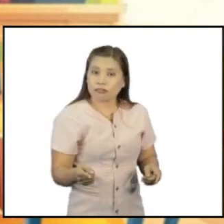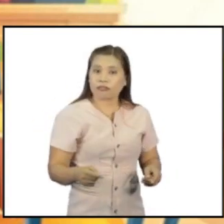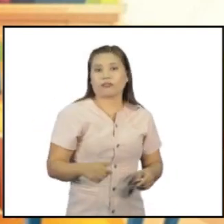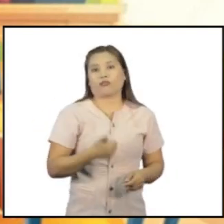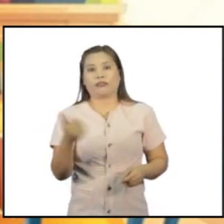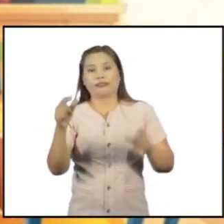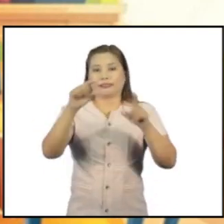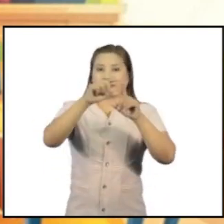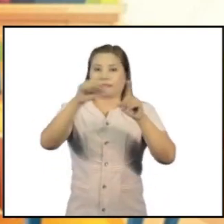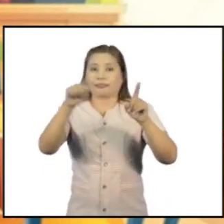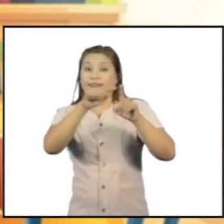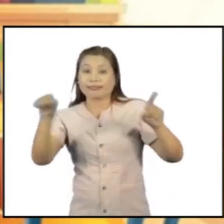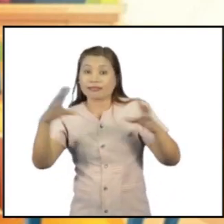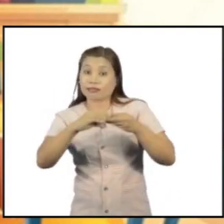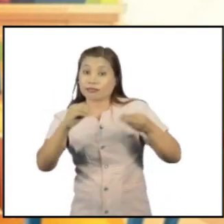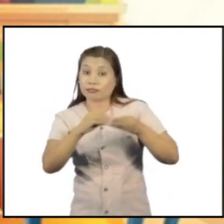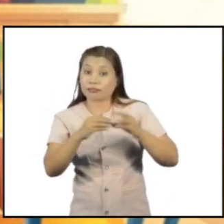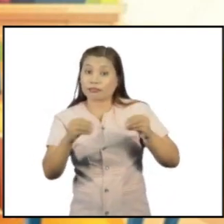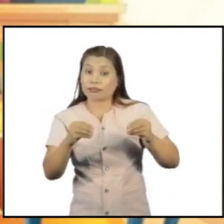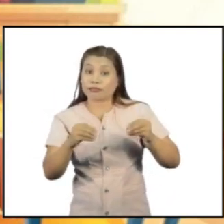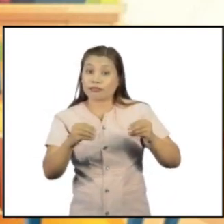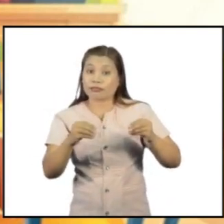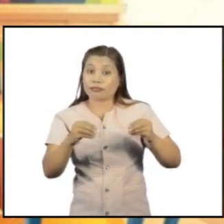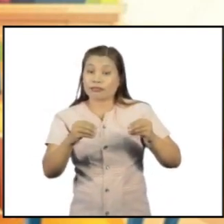the underlined words in the story?